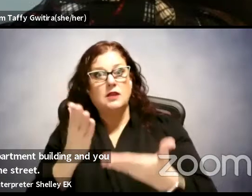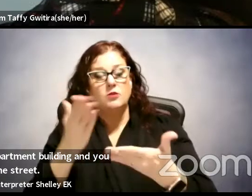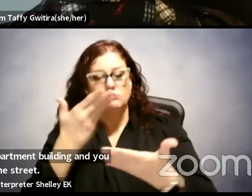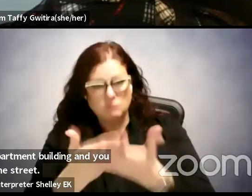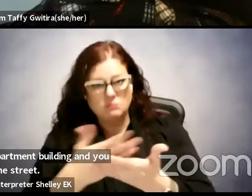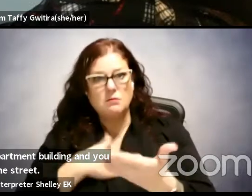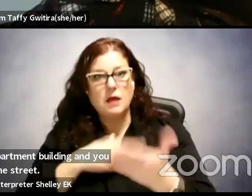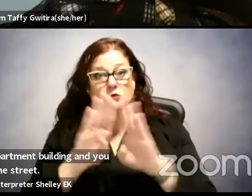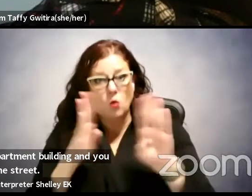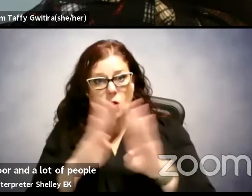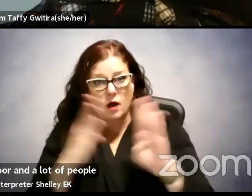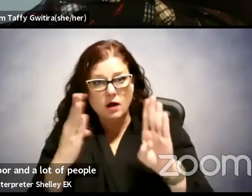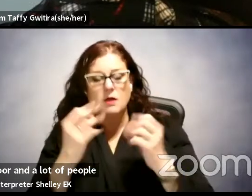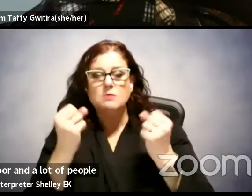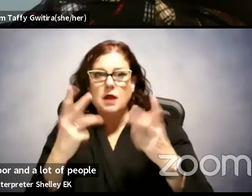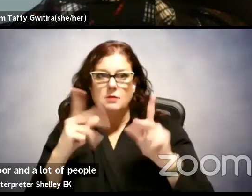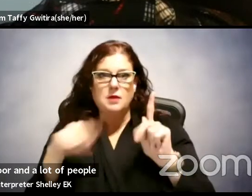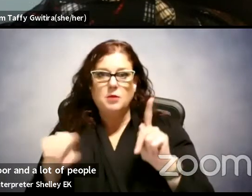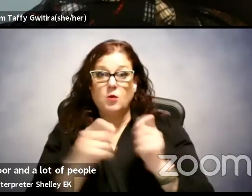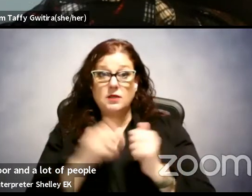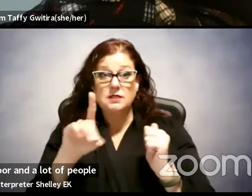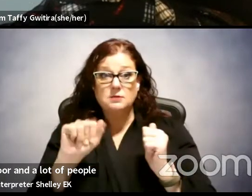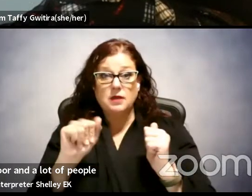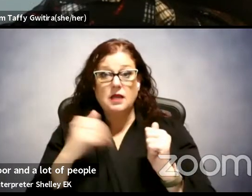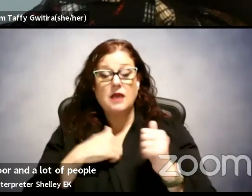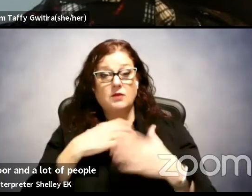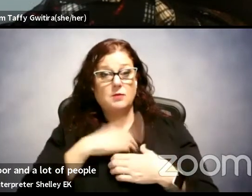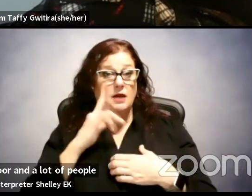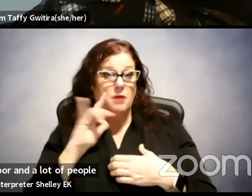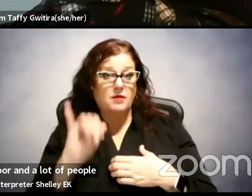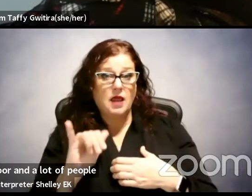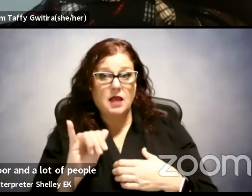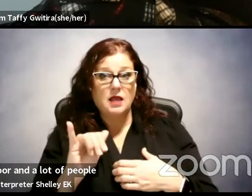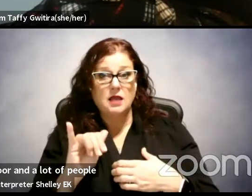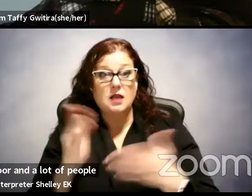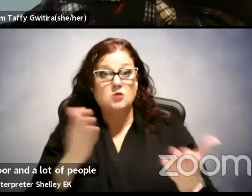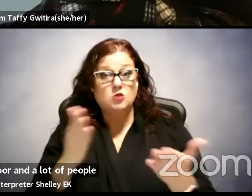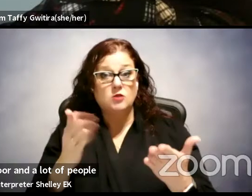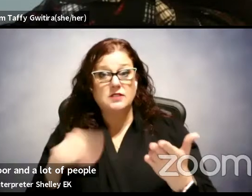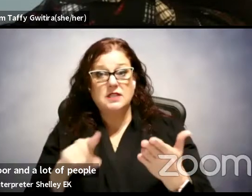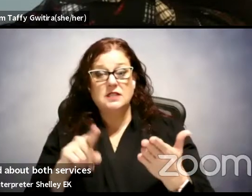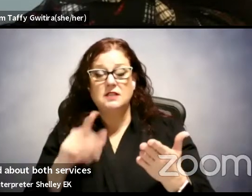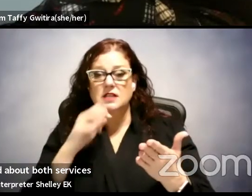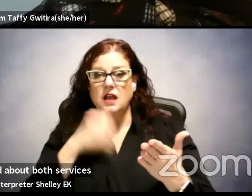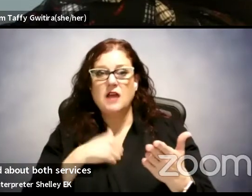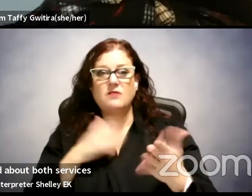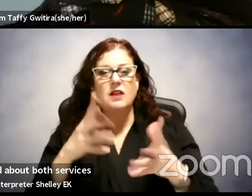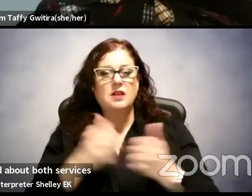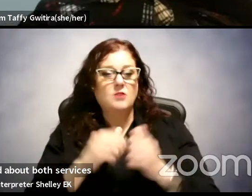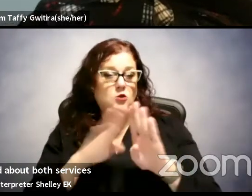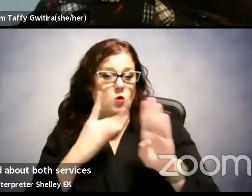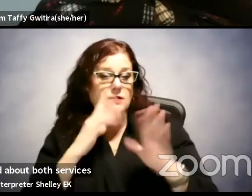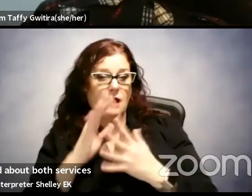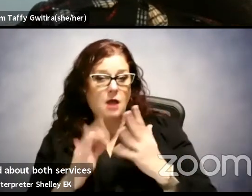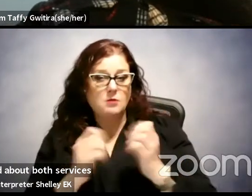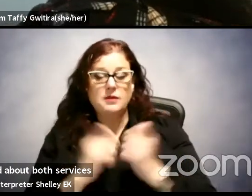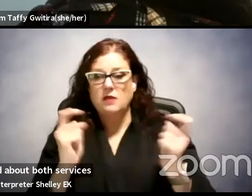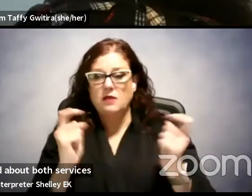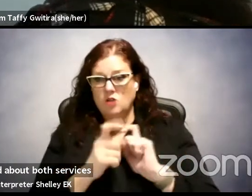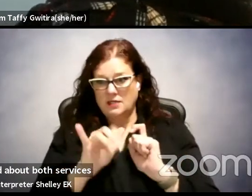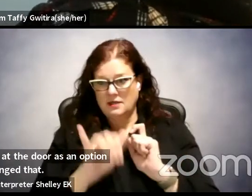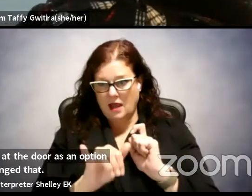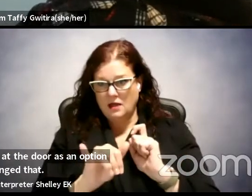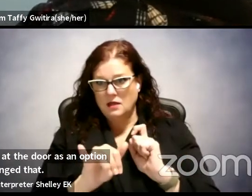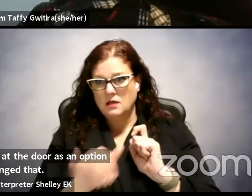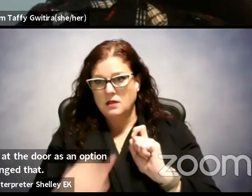door. And a lot of people with disabilities have complained about those services. So now they have leave at the door as an option, but now they've changed that.